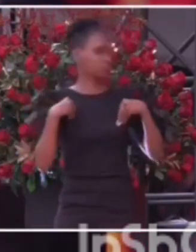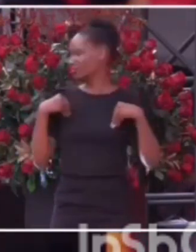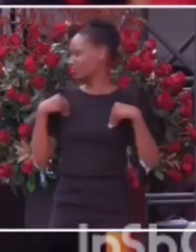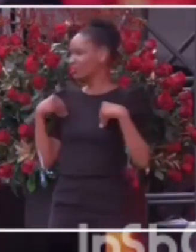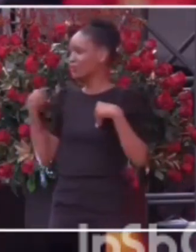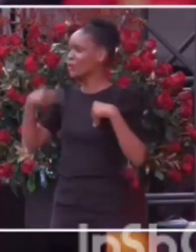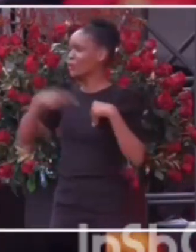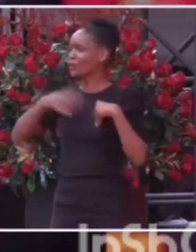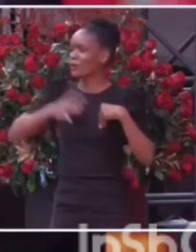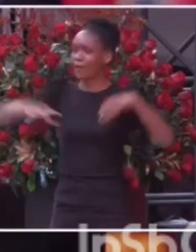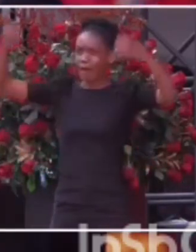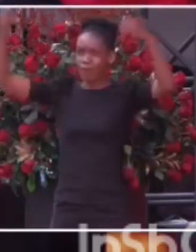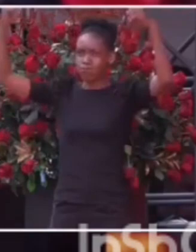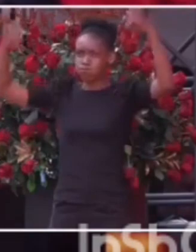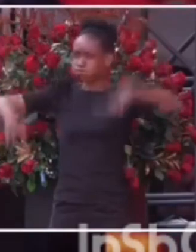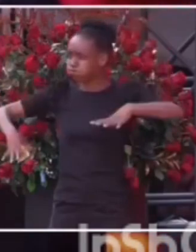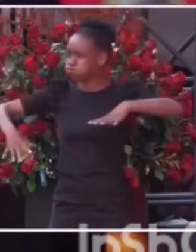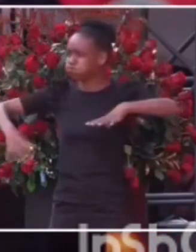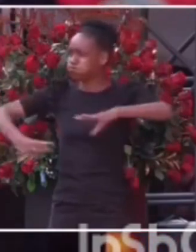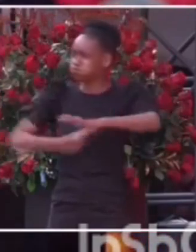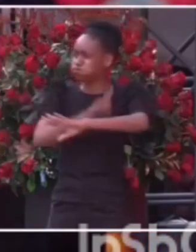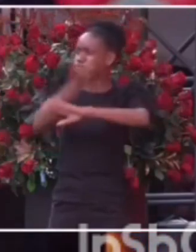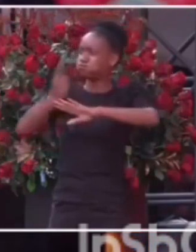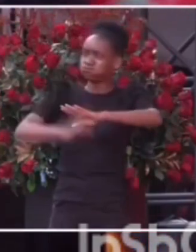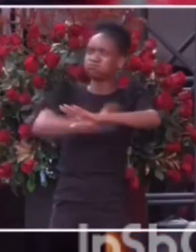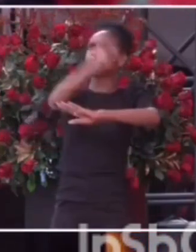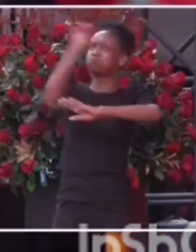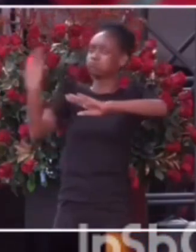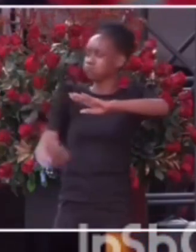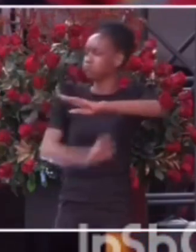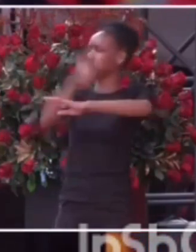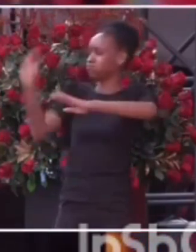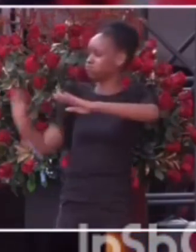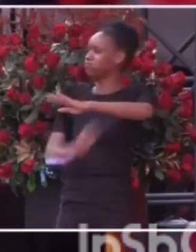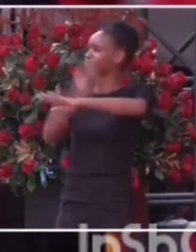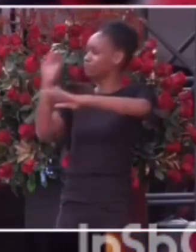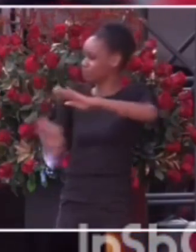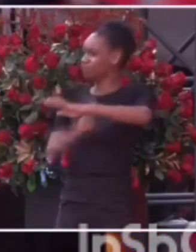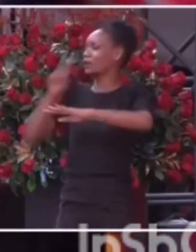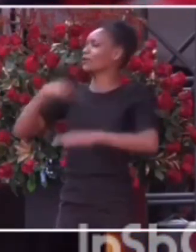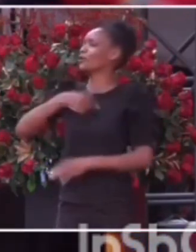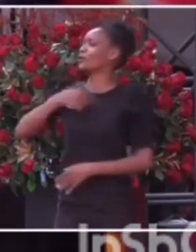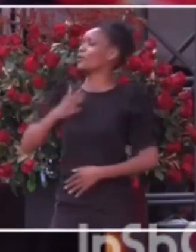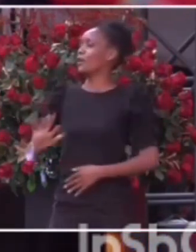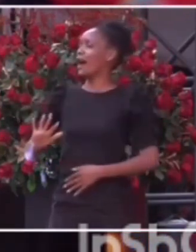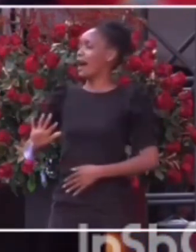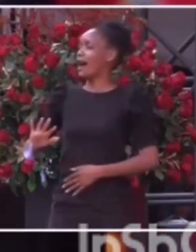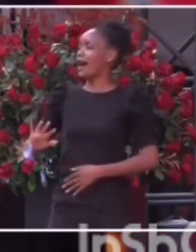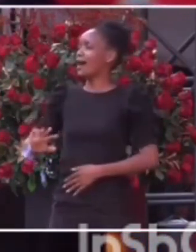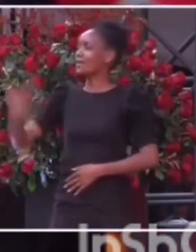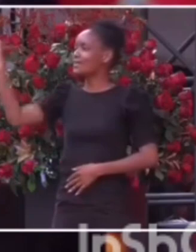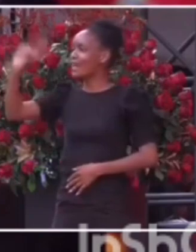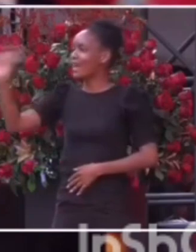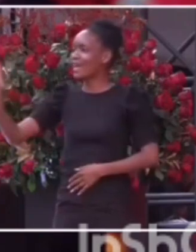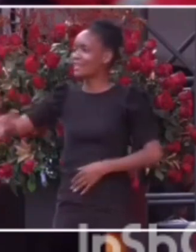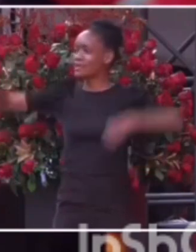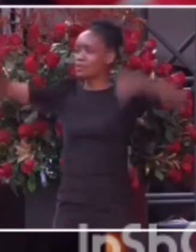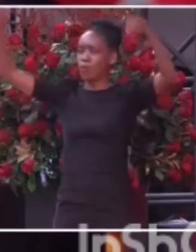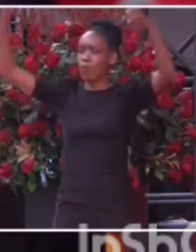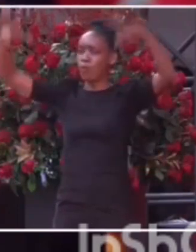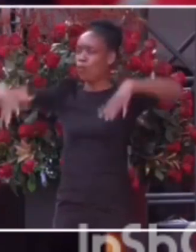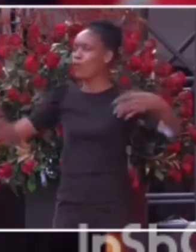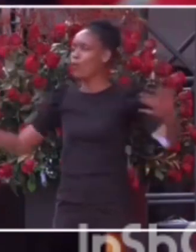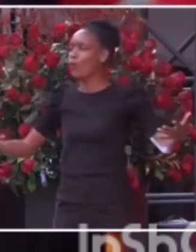reliable electricity in South Africa. We want electricity that will be supplied to